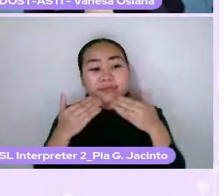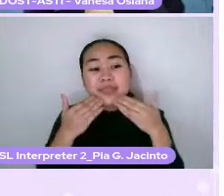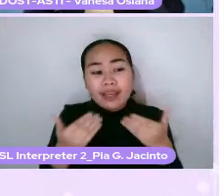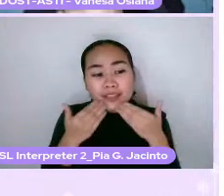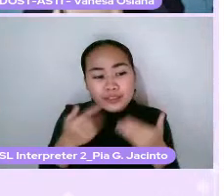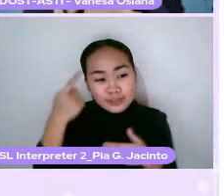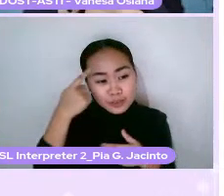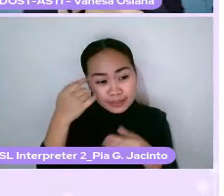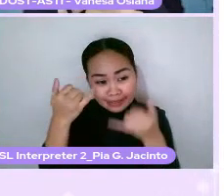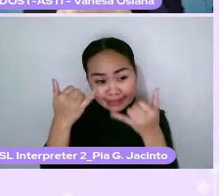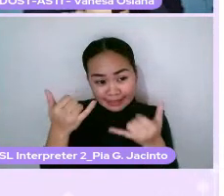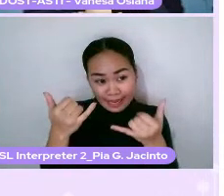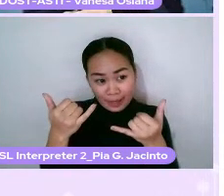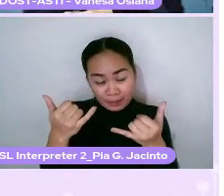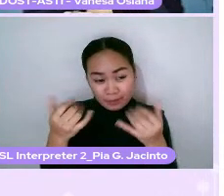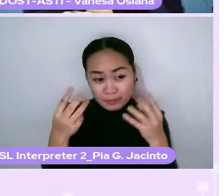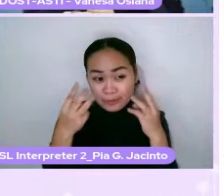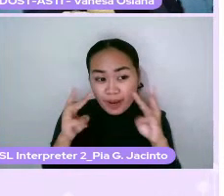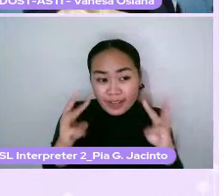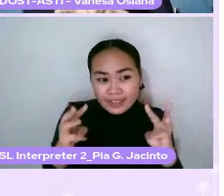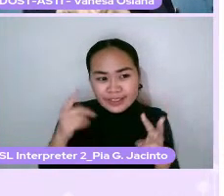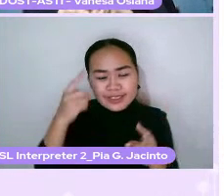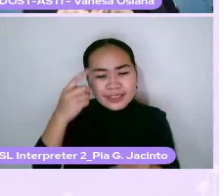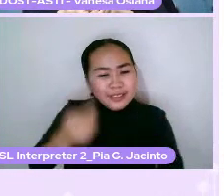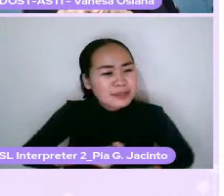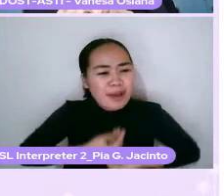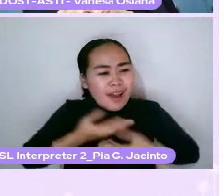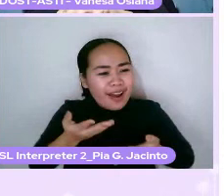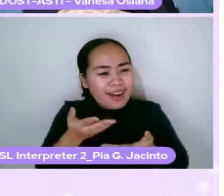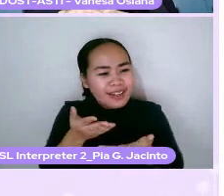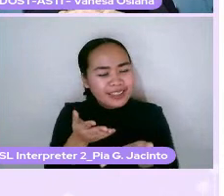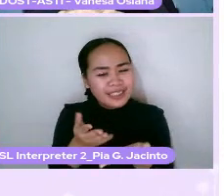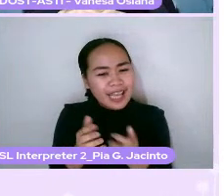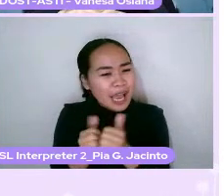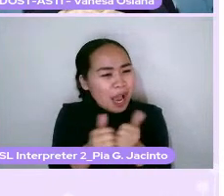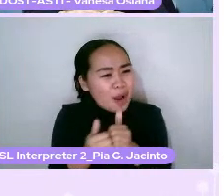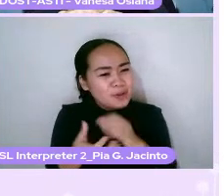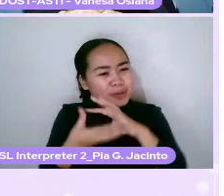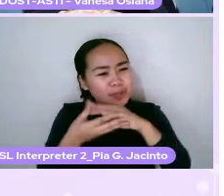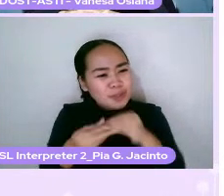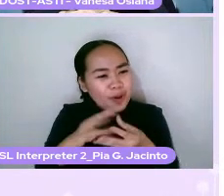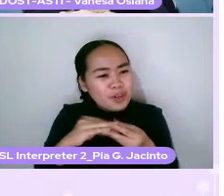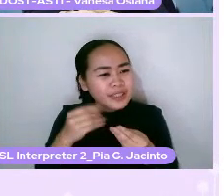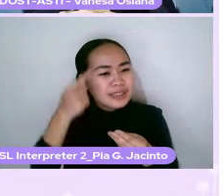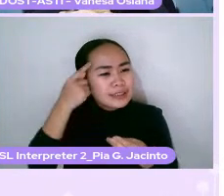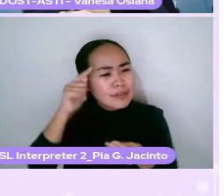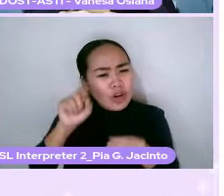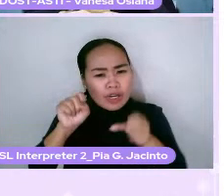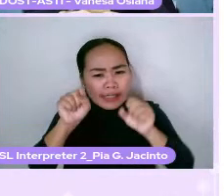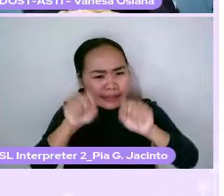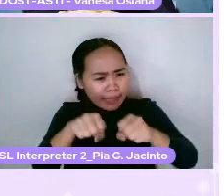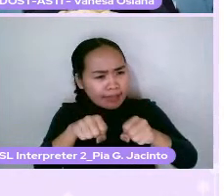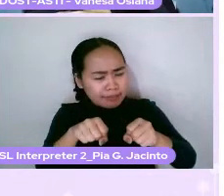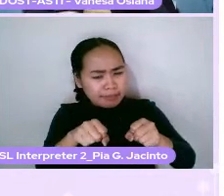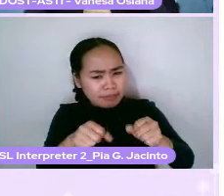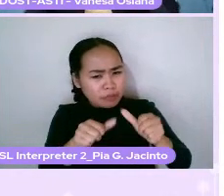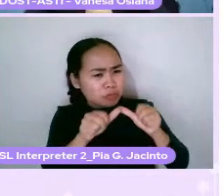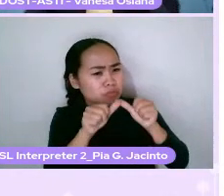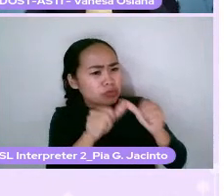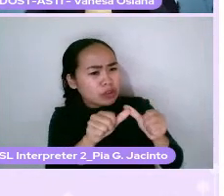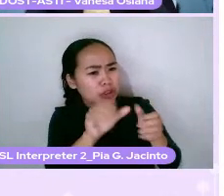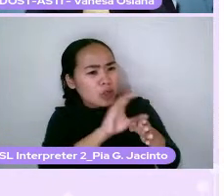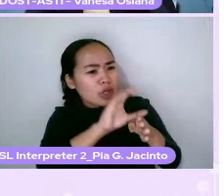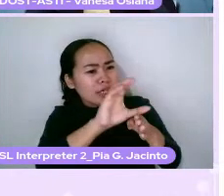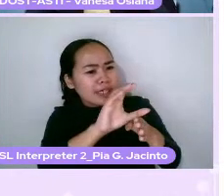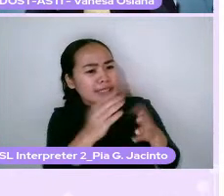stories like mine and all the speakers who will share theirs later to pursue careers in the diverse world of innovation and technology.